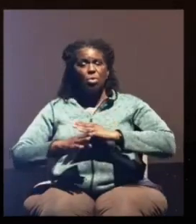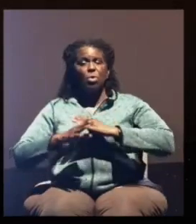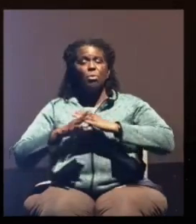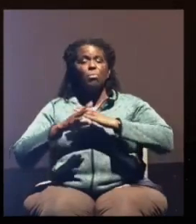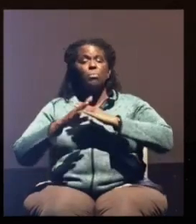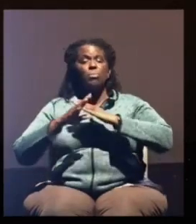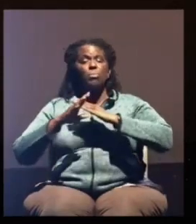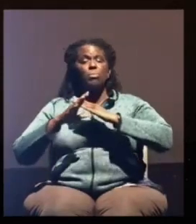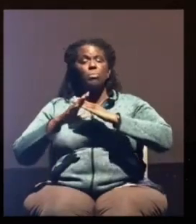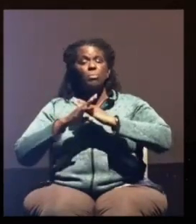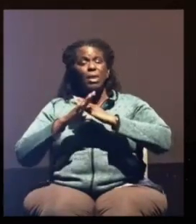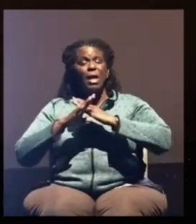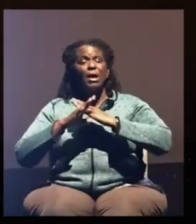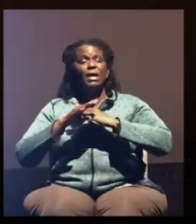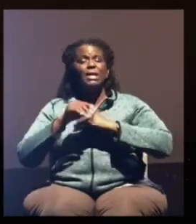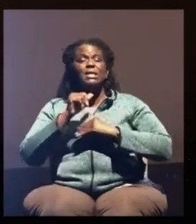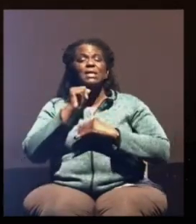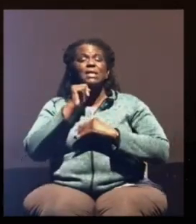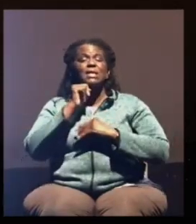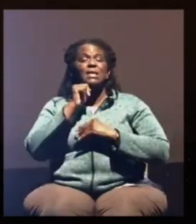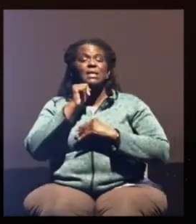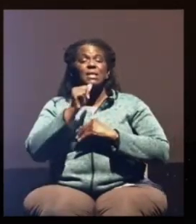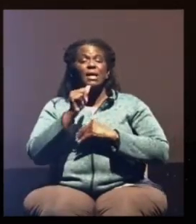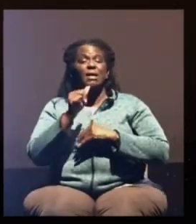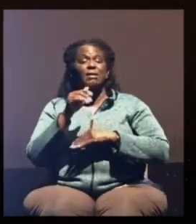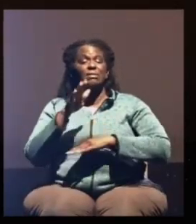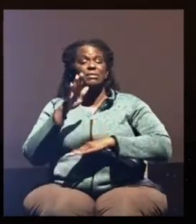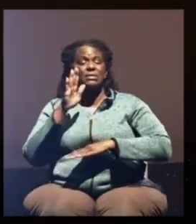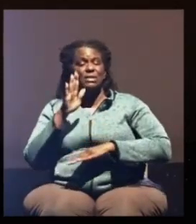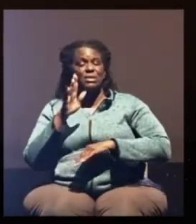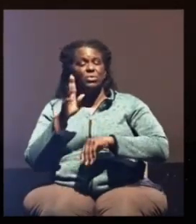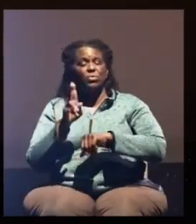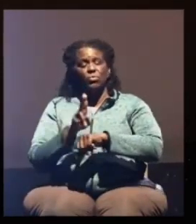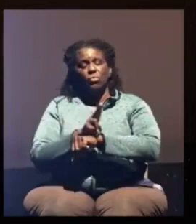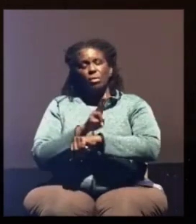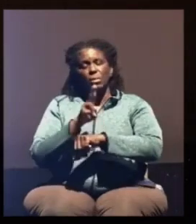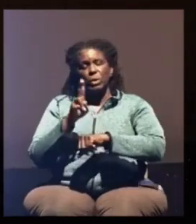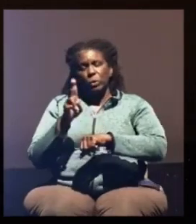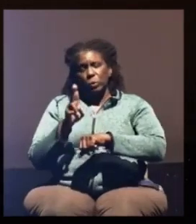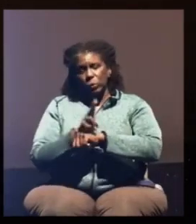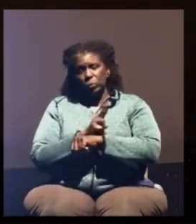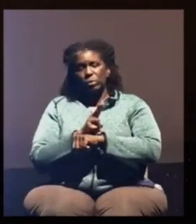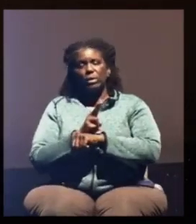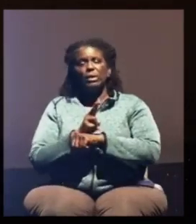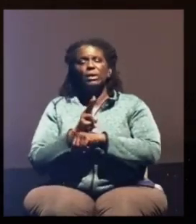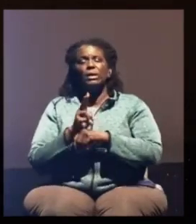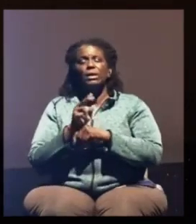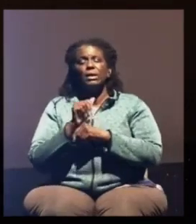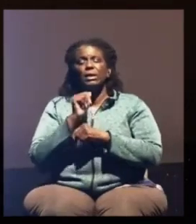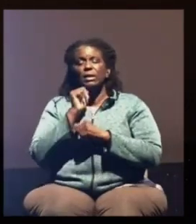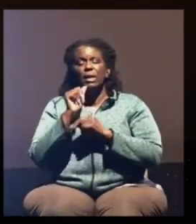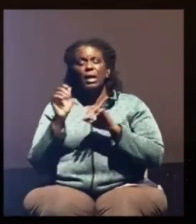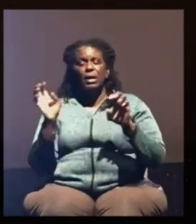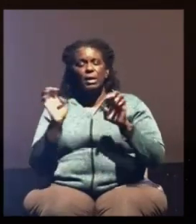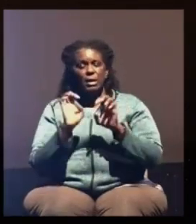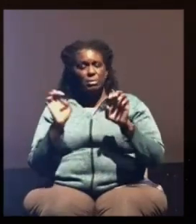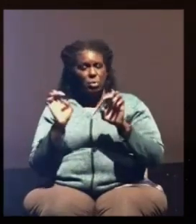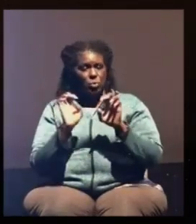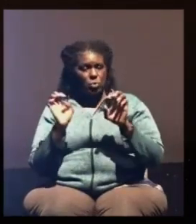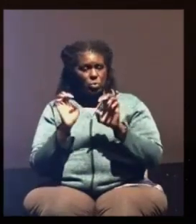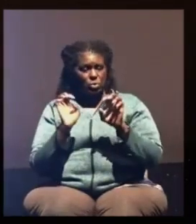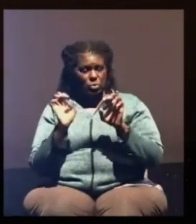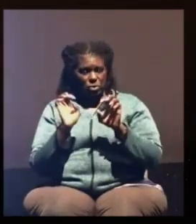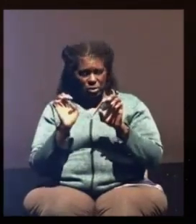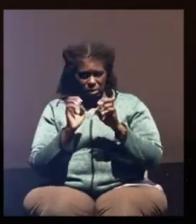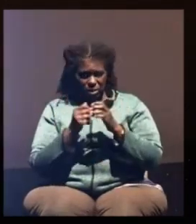care, public education, and other services in the state of California. This initiative directly affected